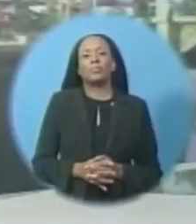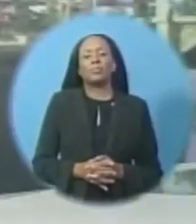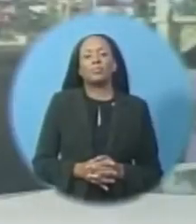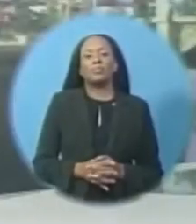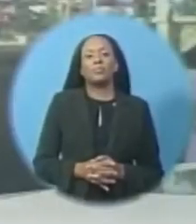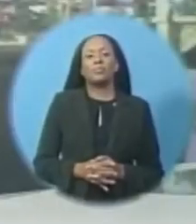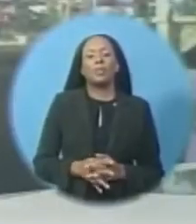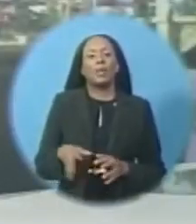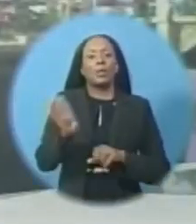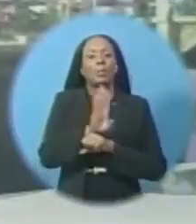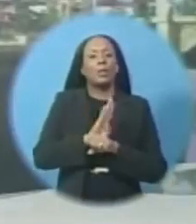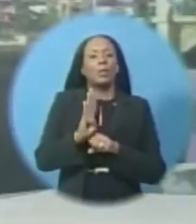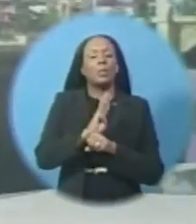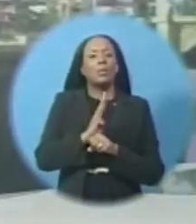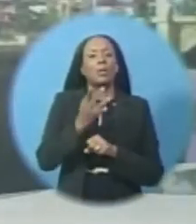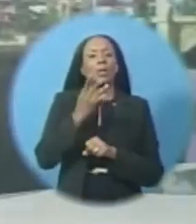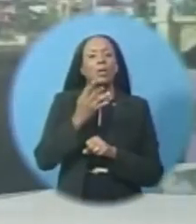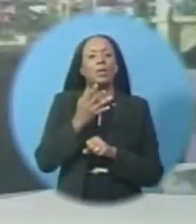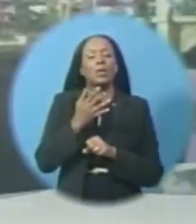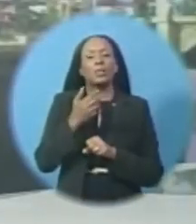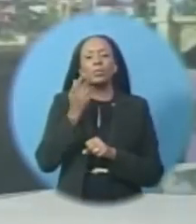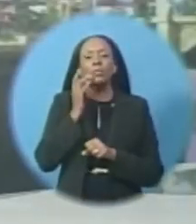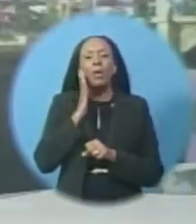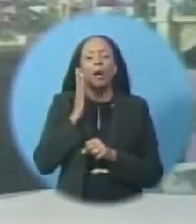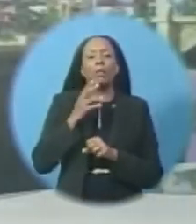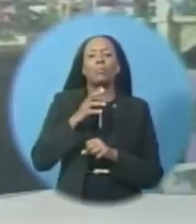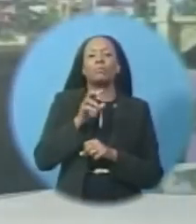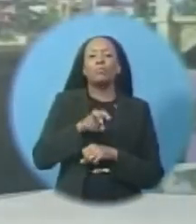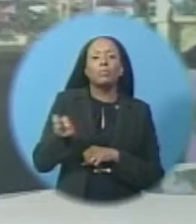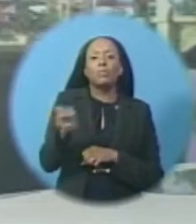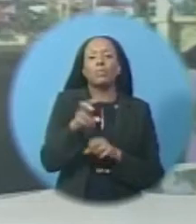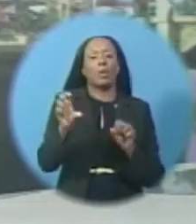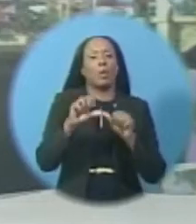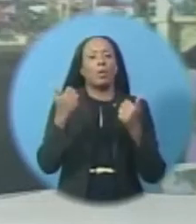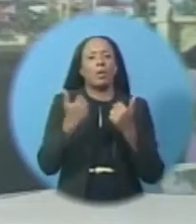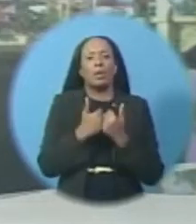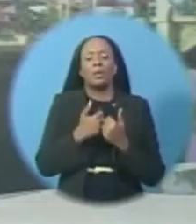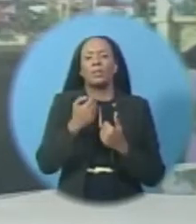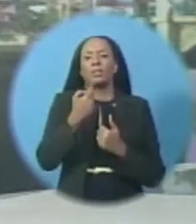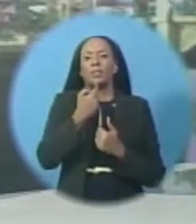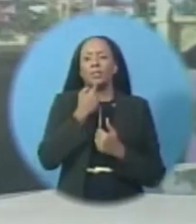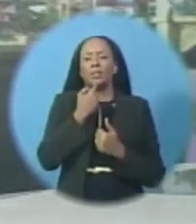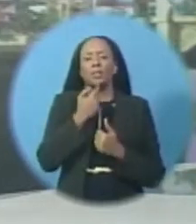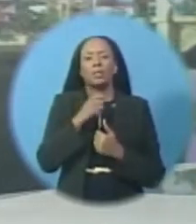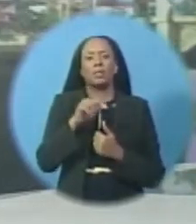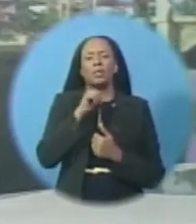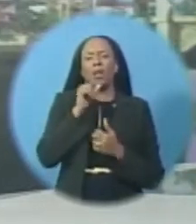With a reduction in the level of occupancy for the first quarter of this year, the Barbados